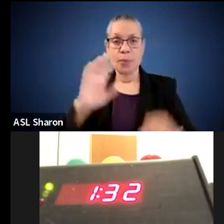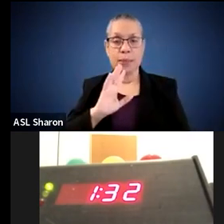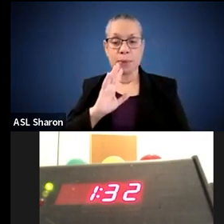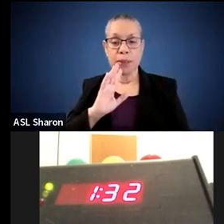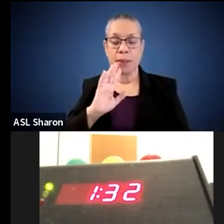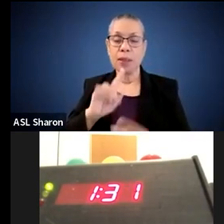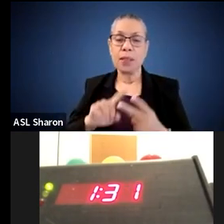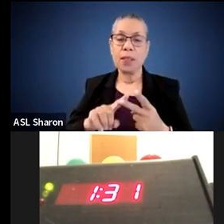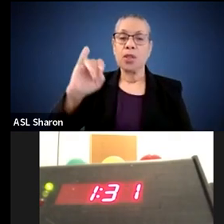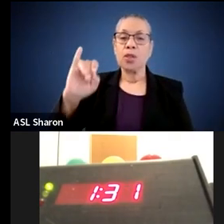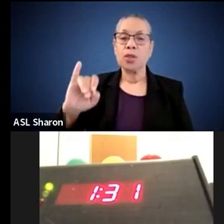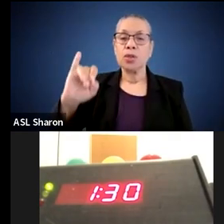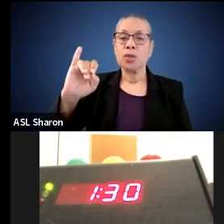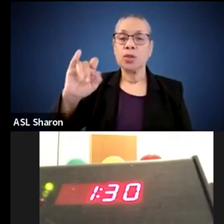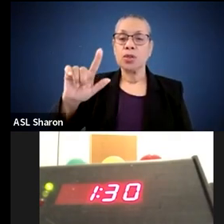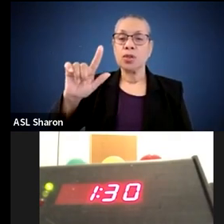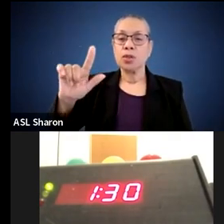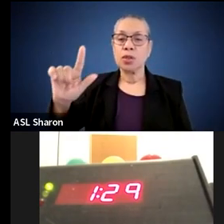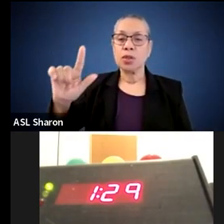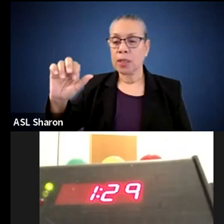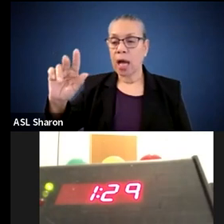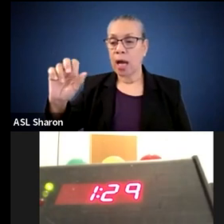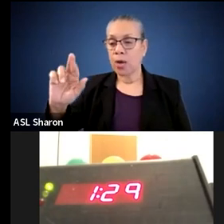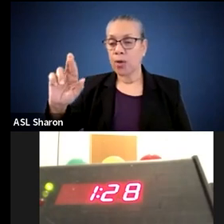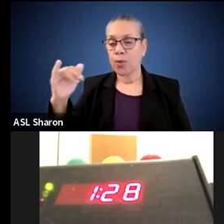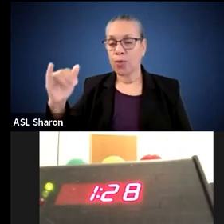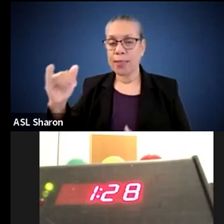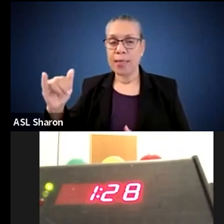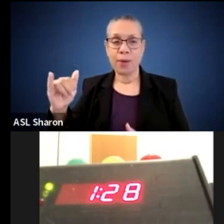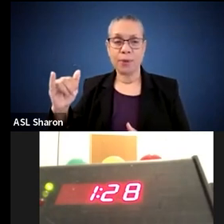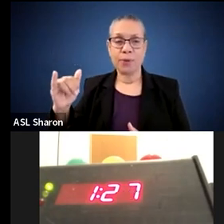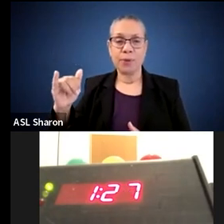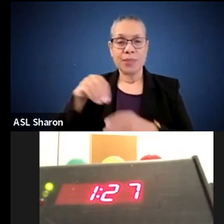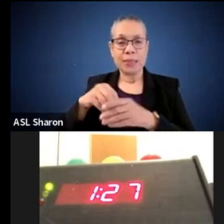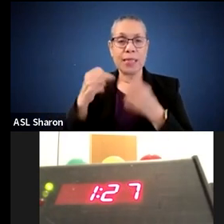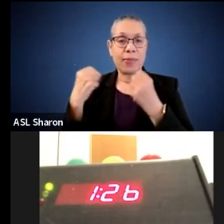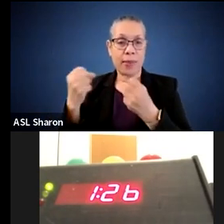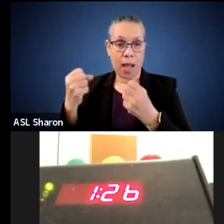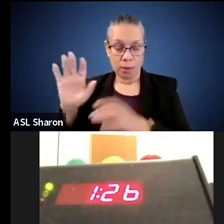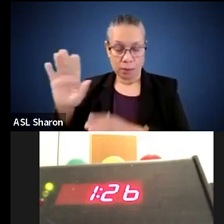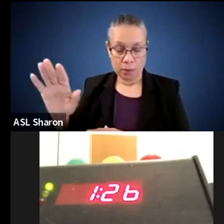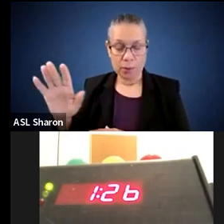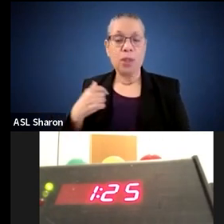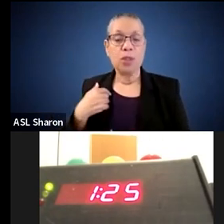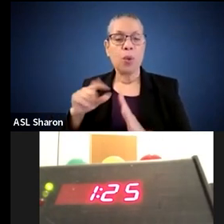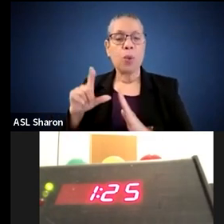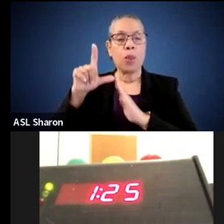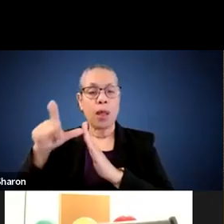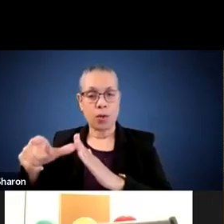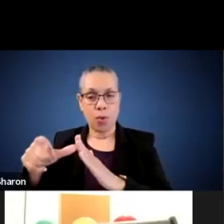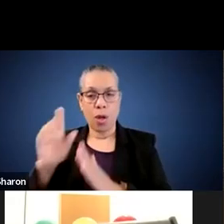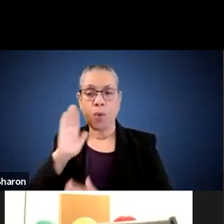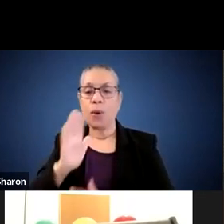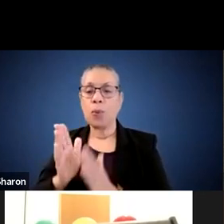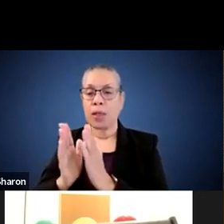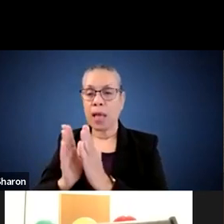I actually want Joe Carter to speak to it um but she's in transition right now in the car um so Dr Adkins will come back to that question and